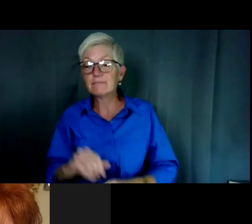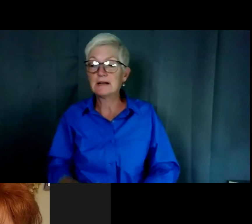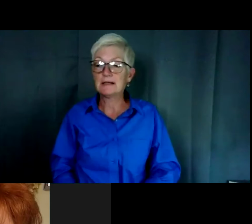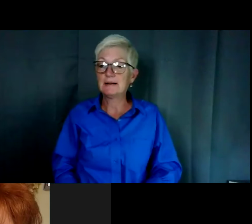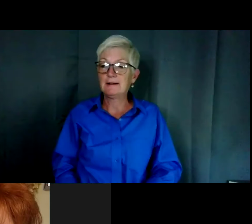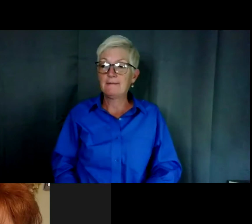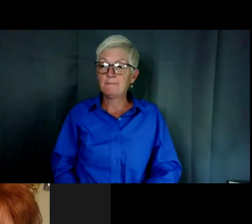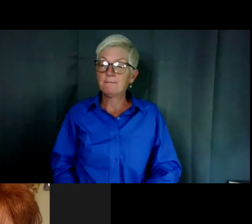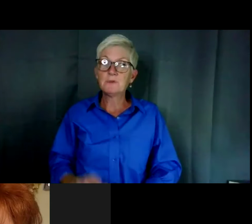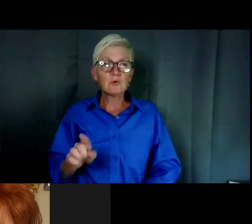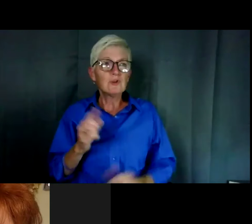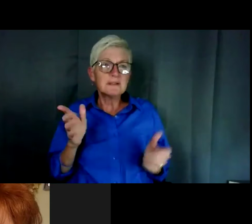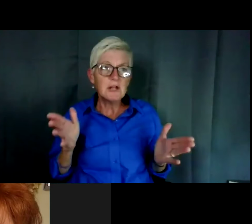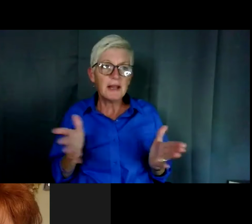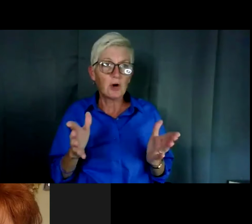just encouraging them,